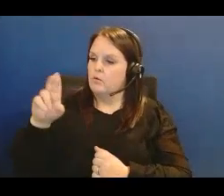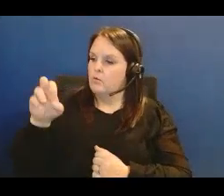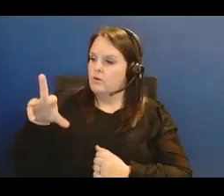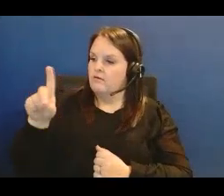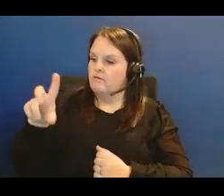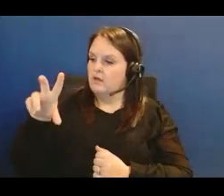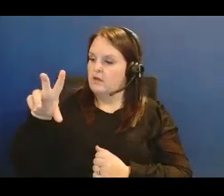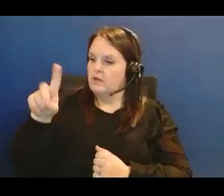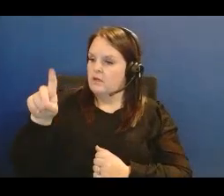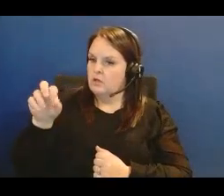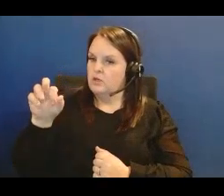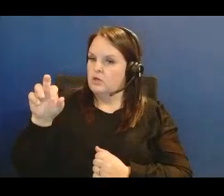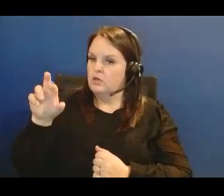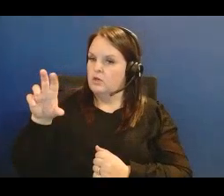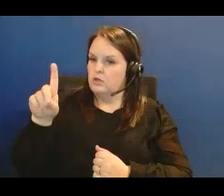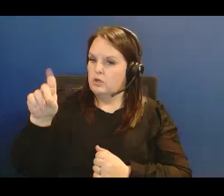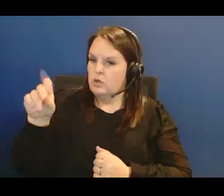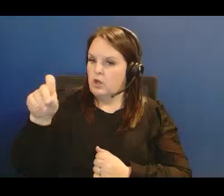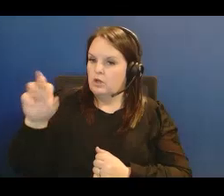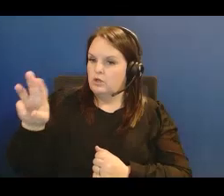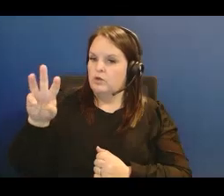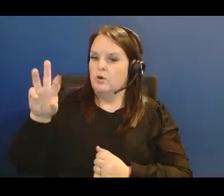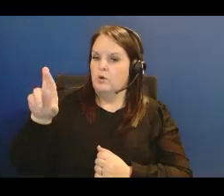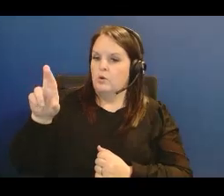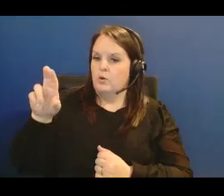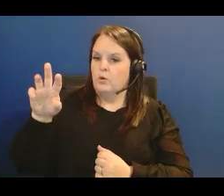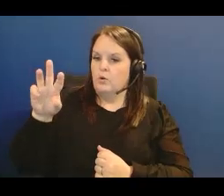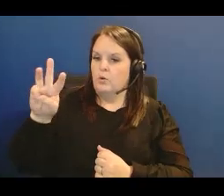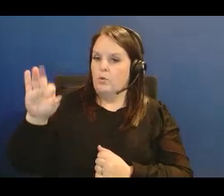Deborah Whitlock Lax.